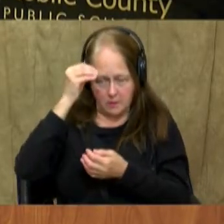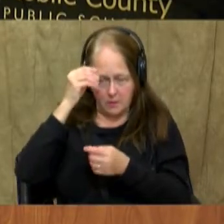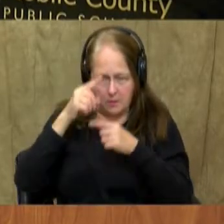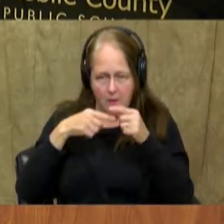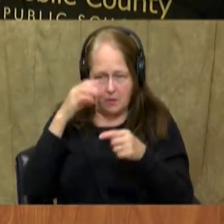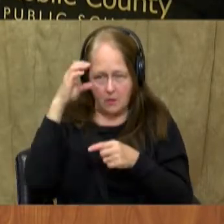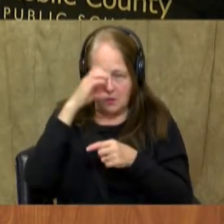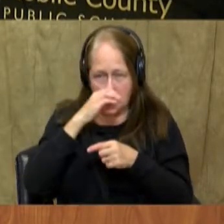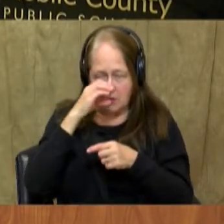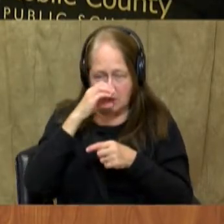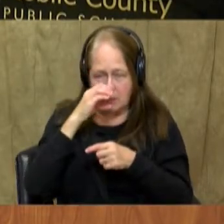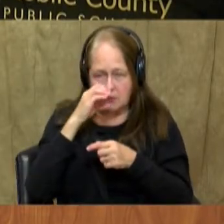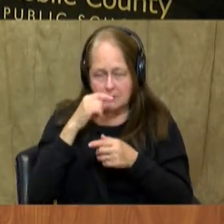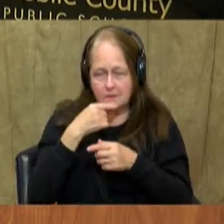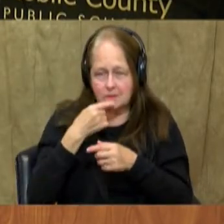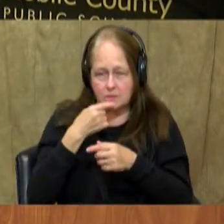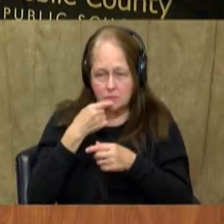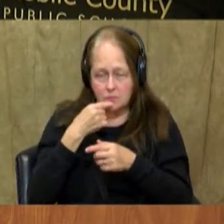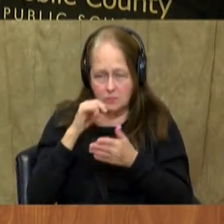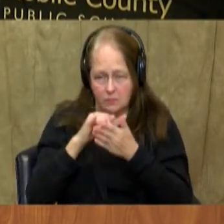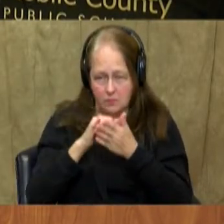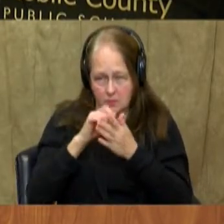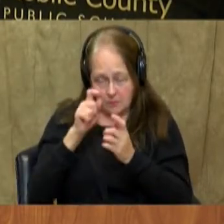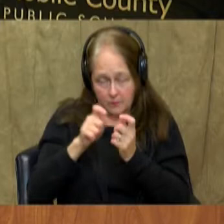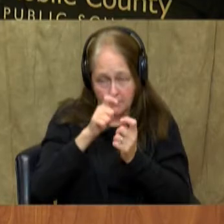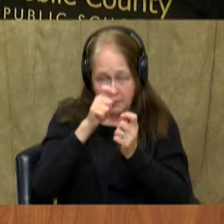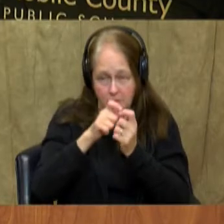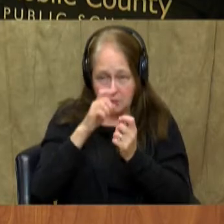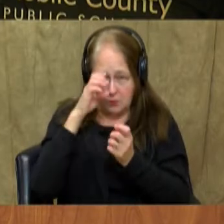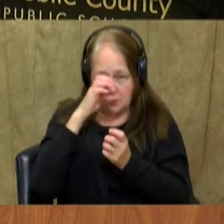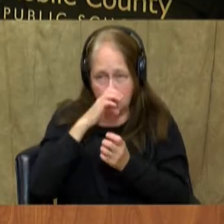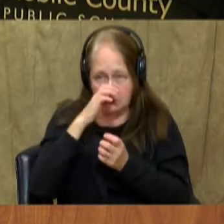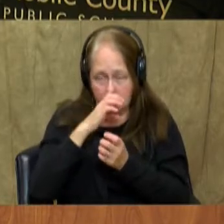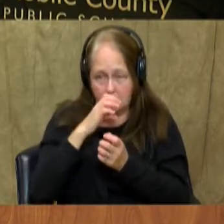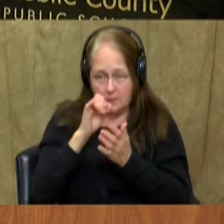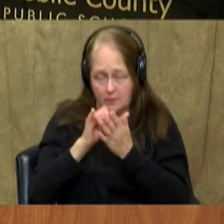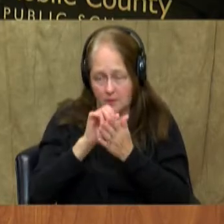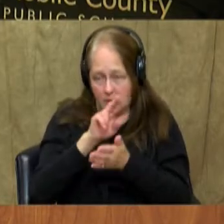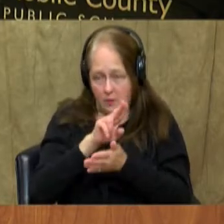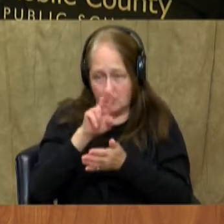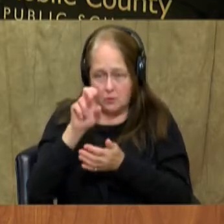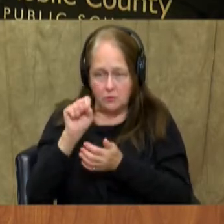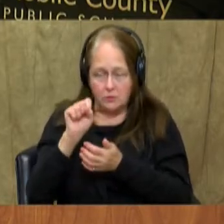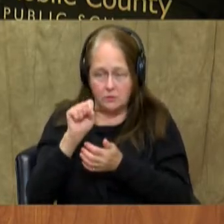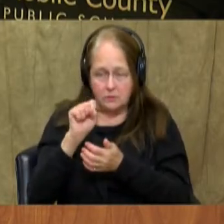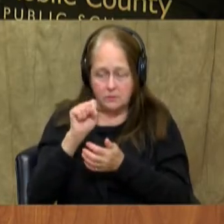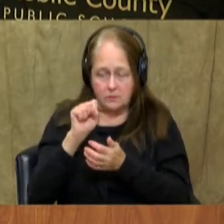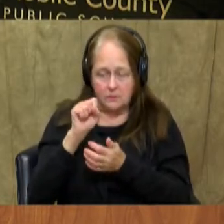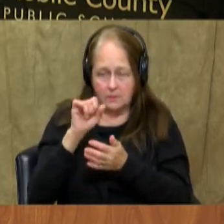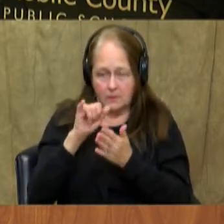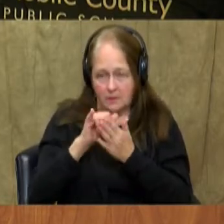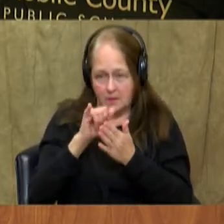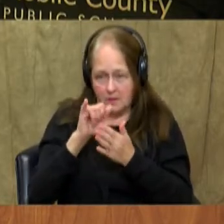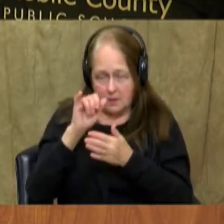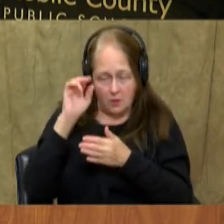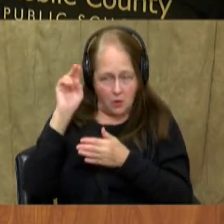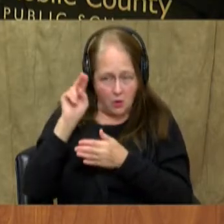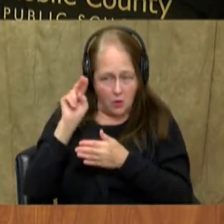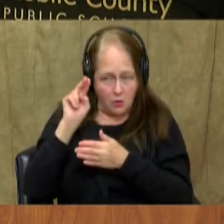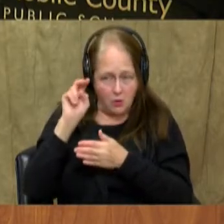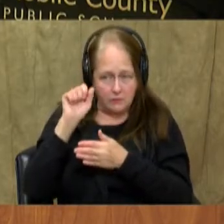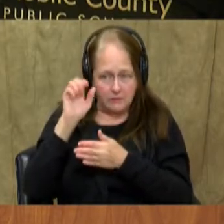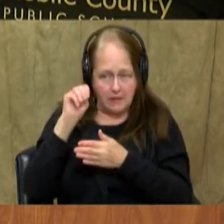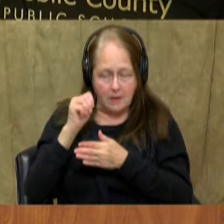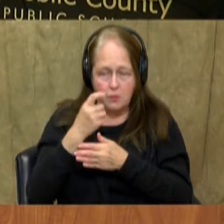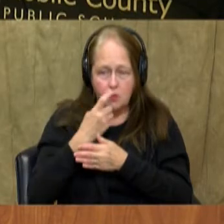cartoonist is trying to say. Now, in this particular cartoon, the United States is represented by Uncle Sam, he's in the red,